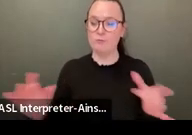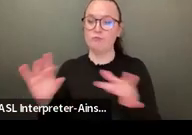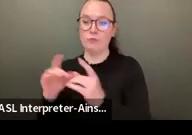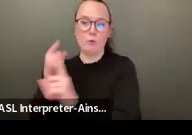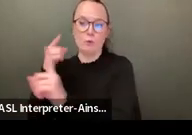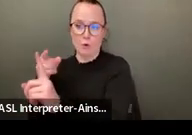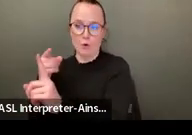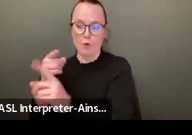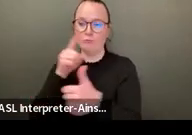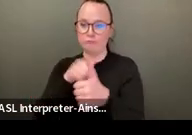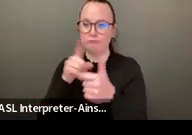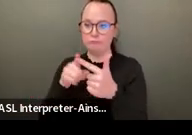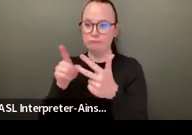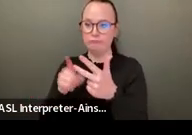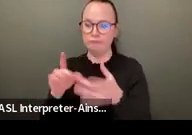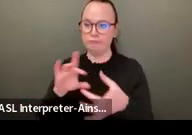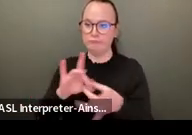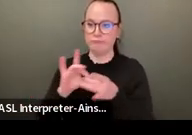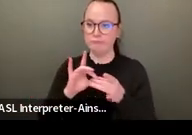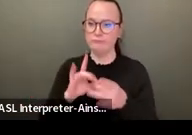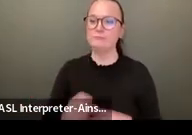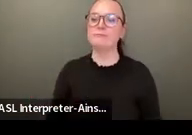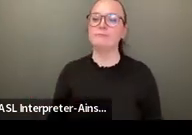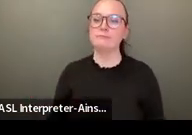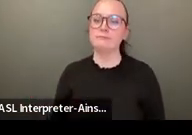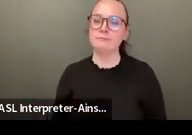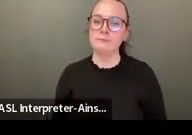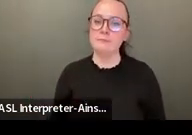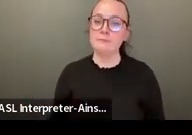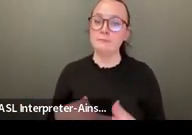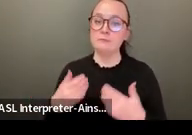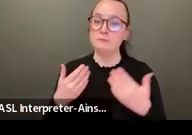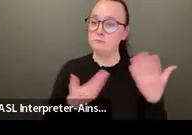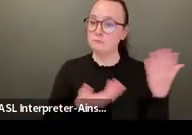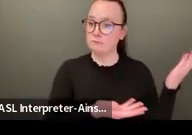that. So here is